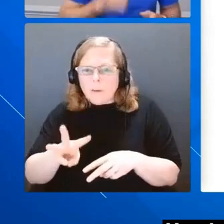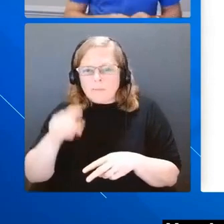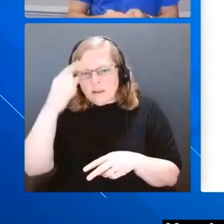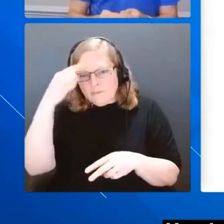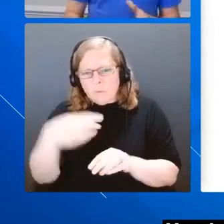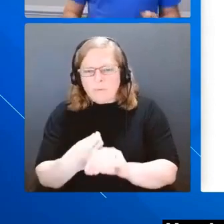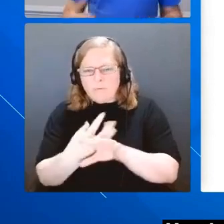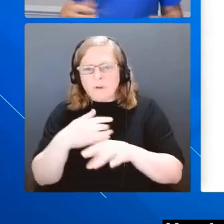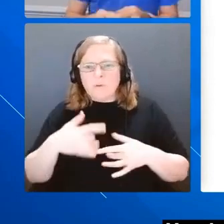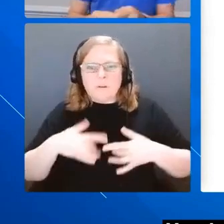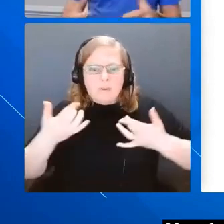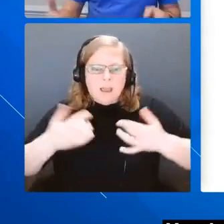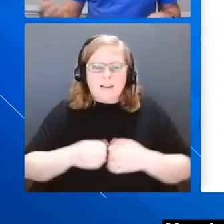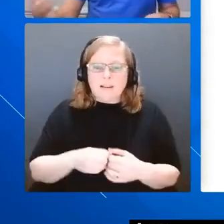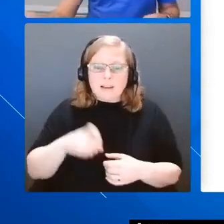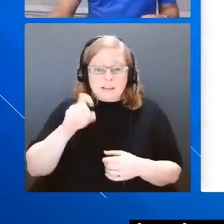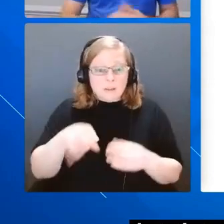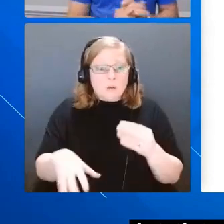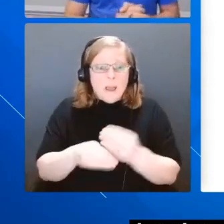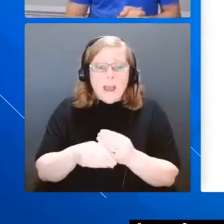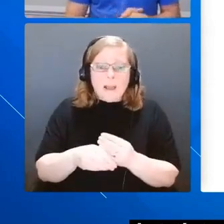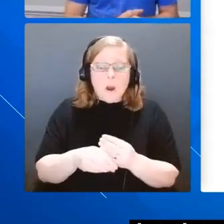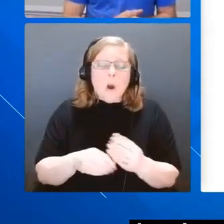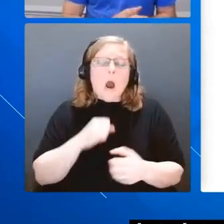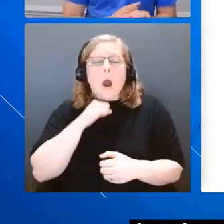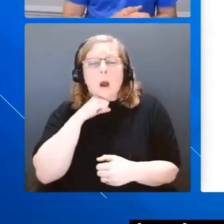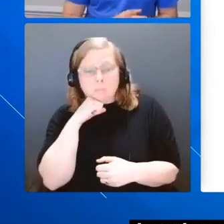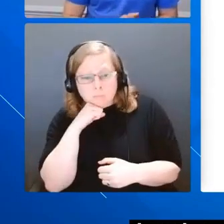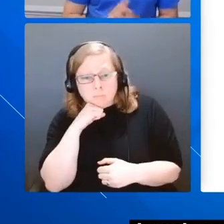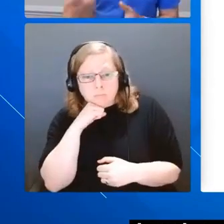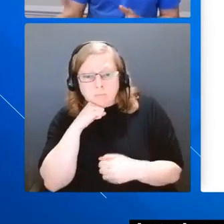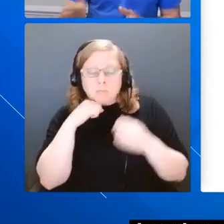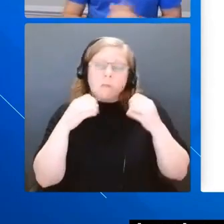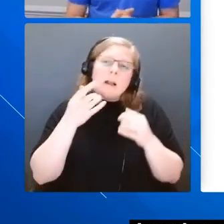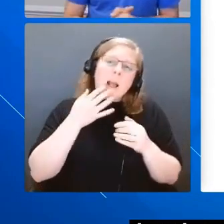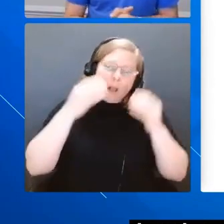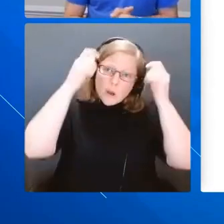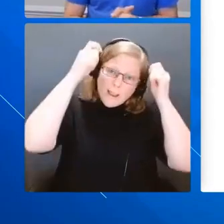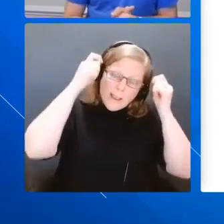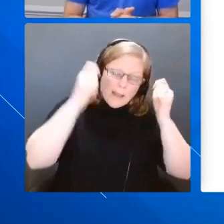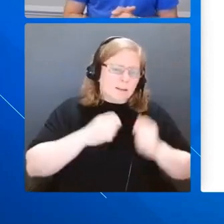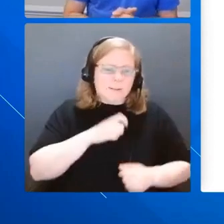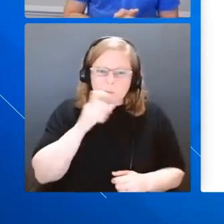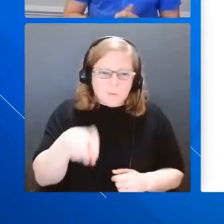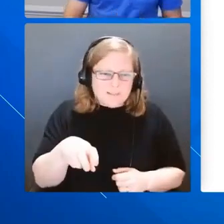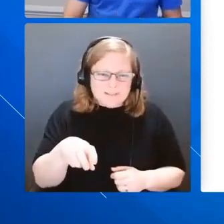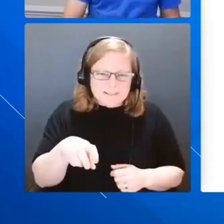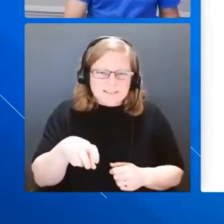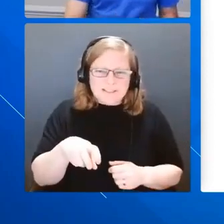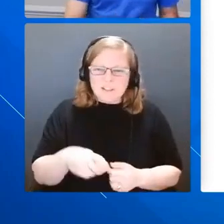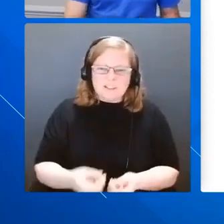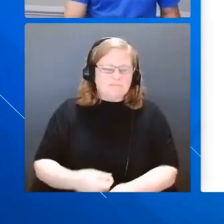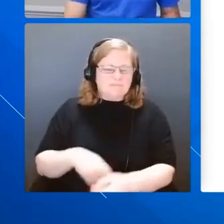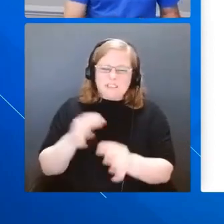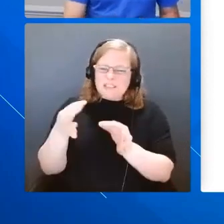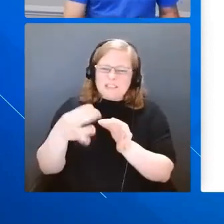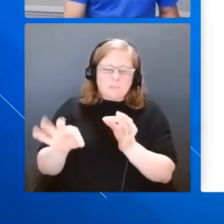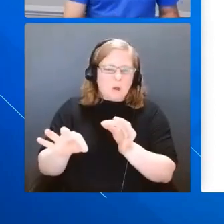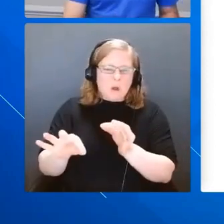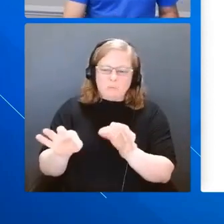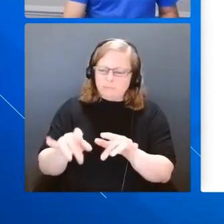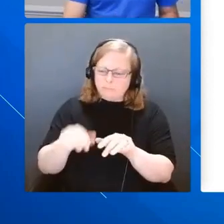against the chin. Just that, you know, he's viewing this virtual event on a laptop. That's what the planner did. And that's pretty good alt text.